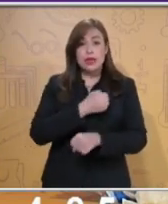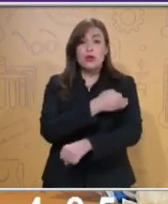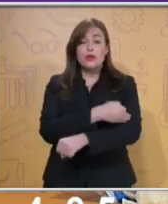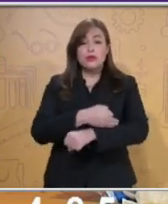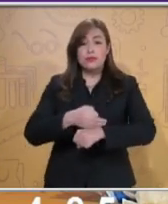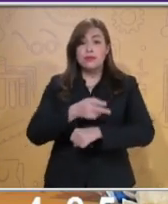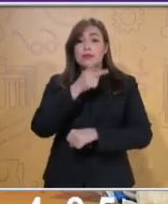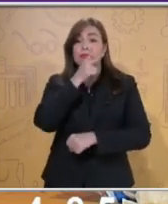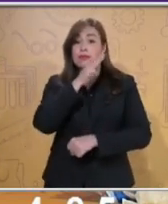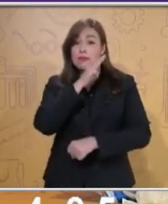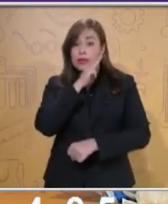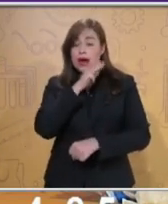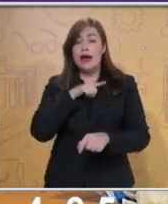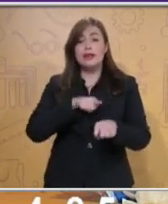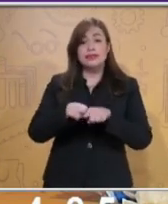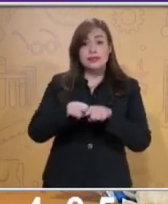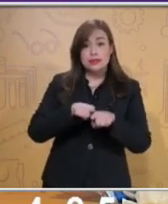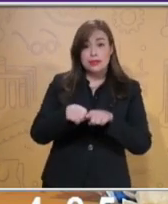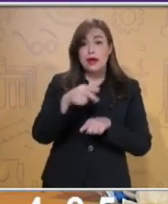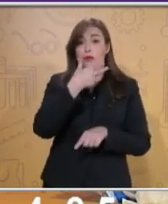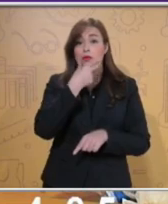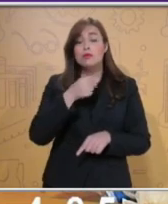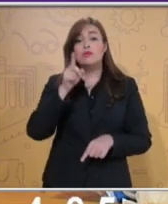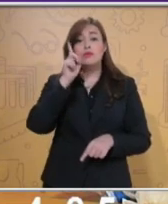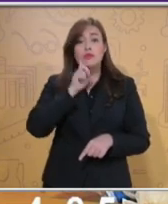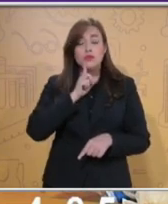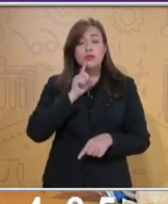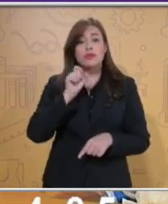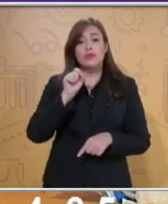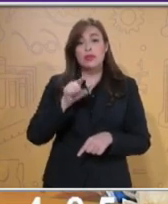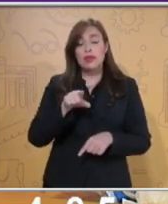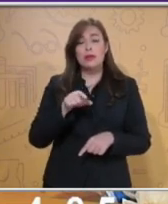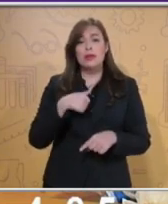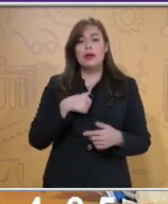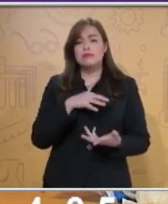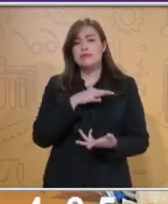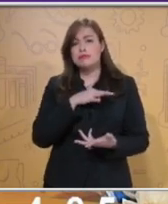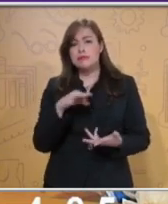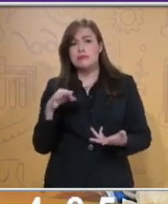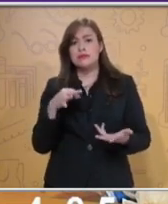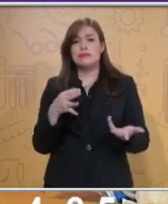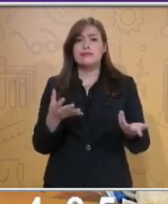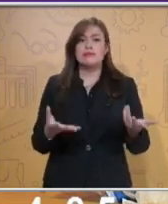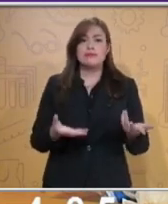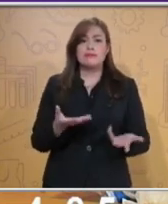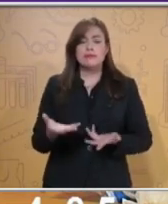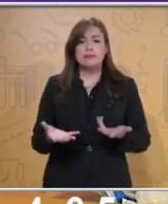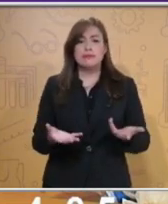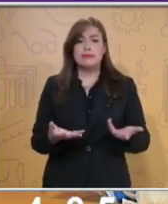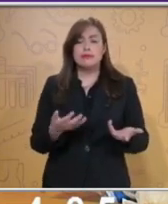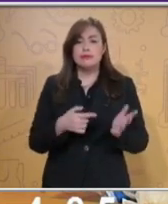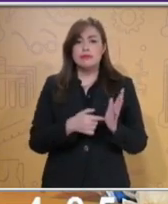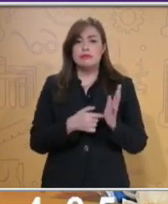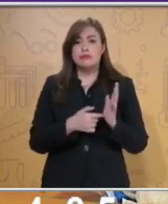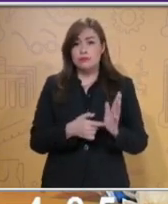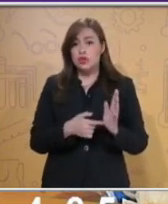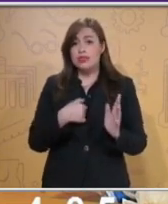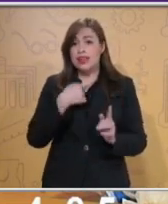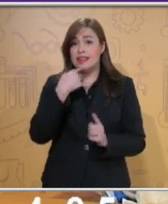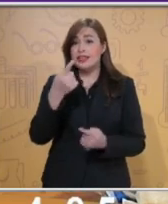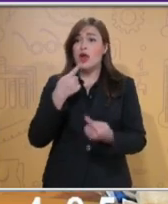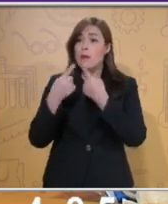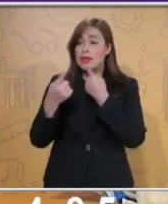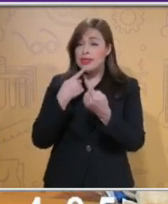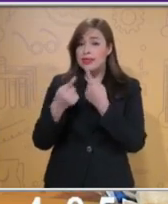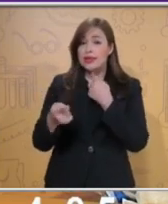your parents, with your brothers or sisters. And also, if you are still in touch with your friends, you can call them or